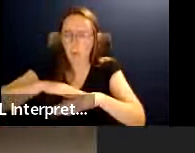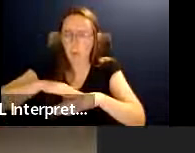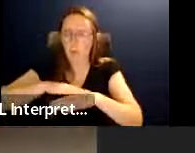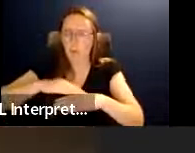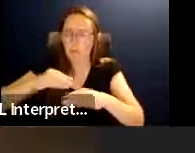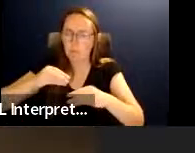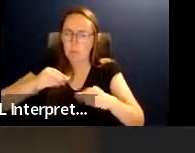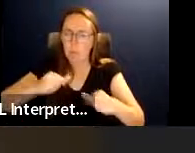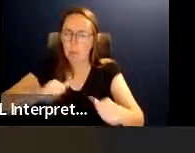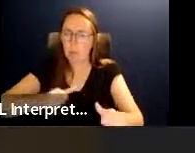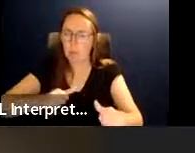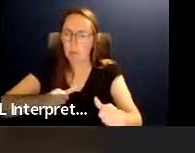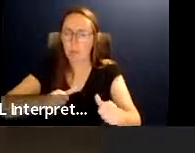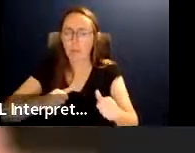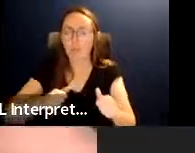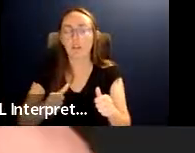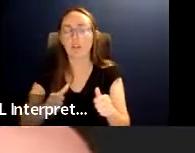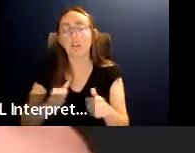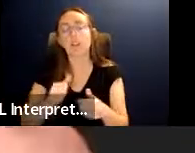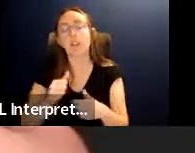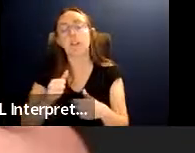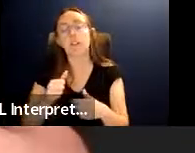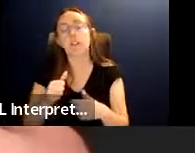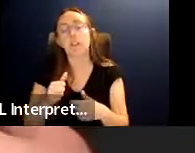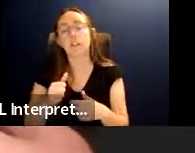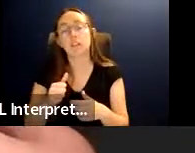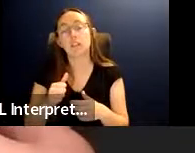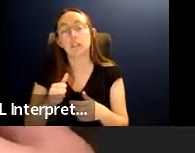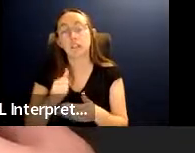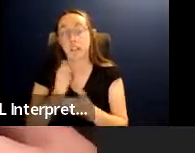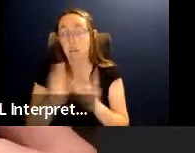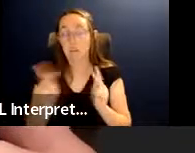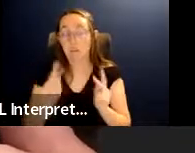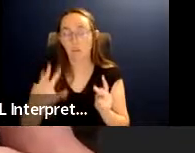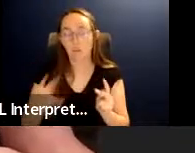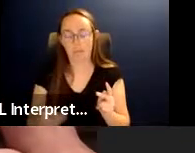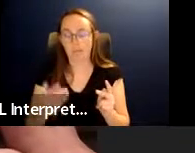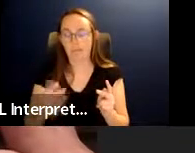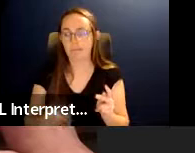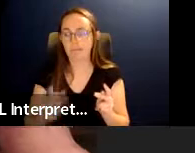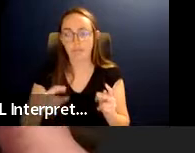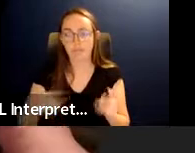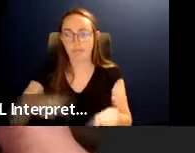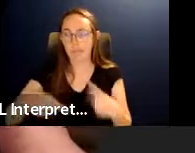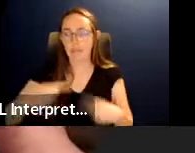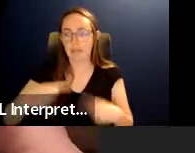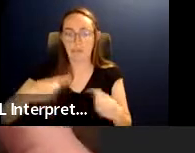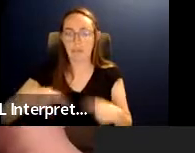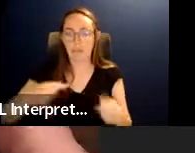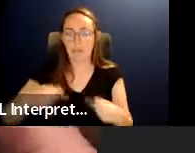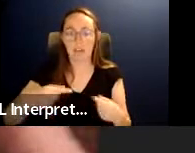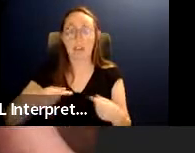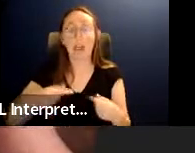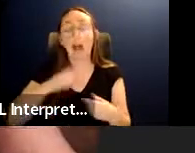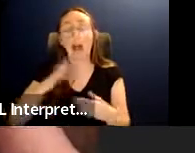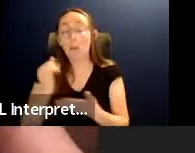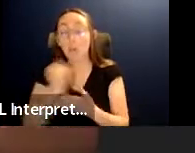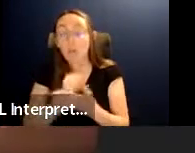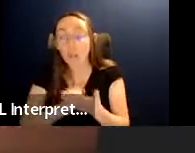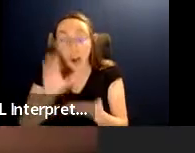Some have also turned it into a little spinner, and I'll like draw little images so that